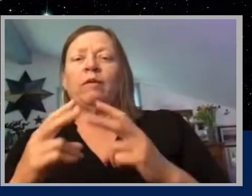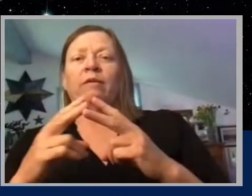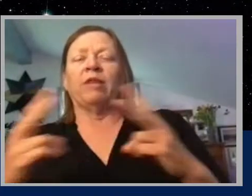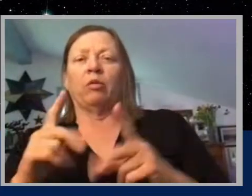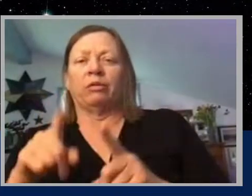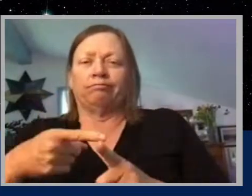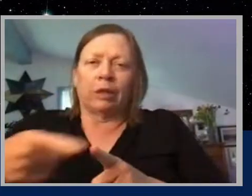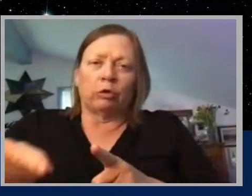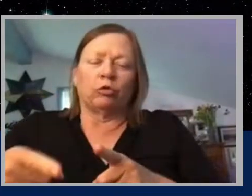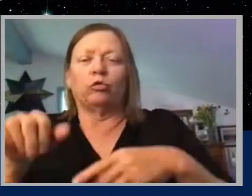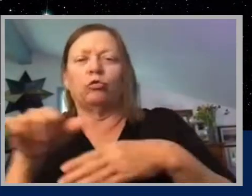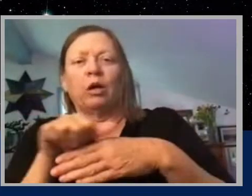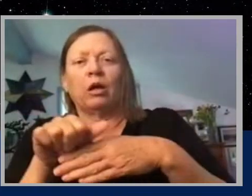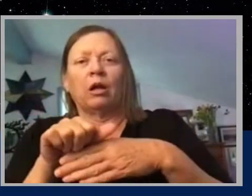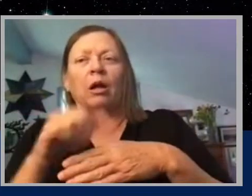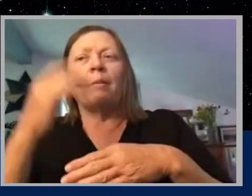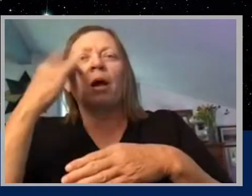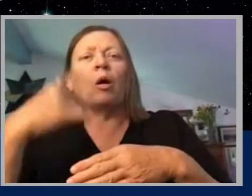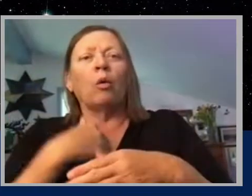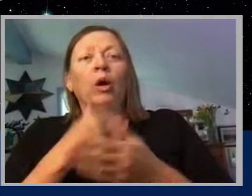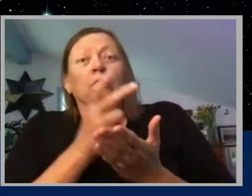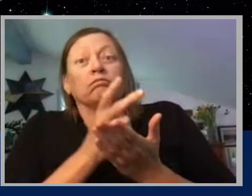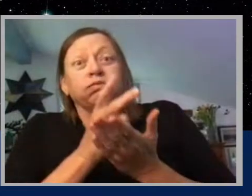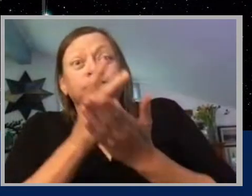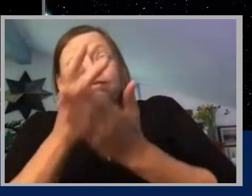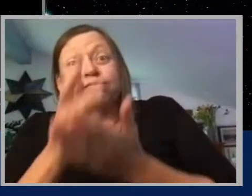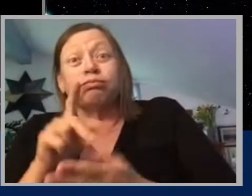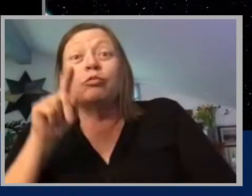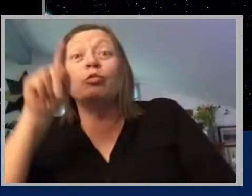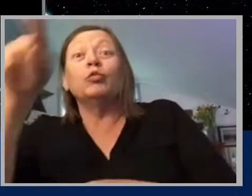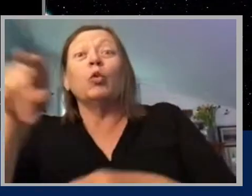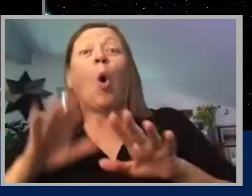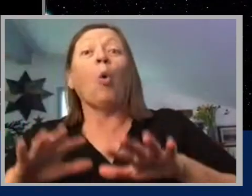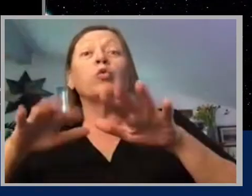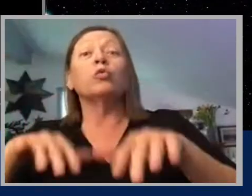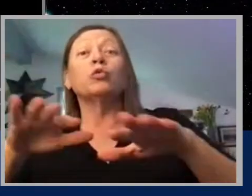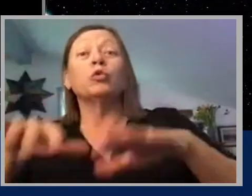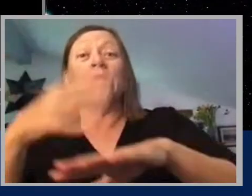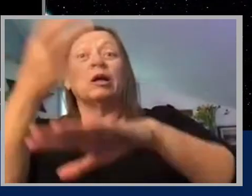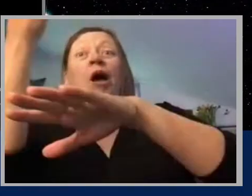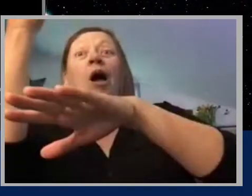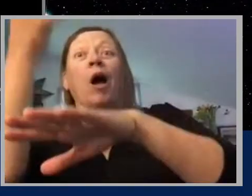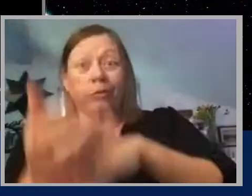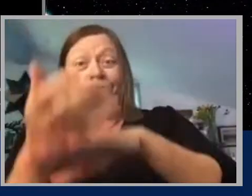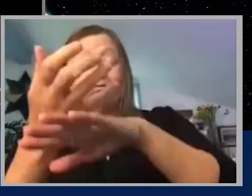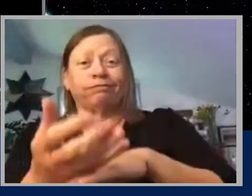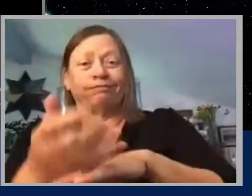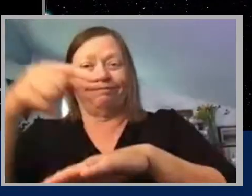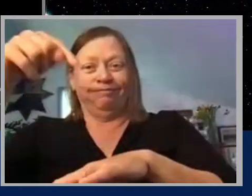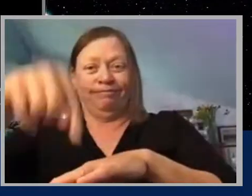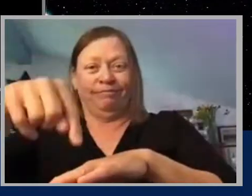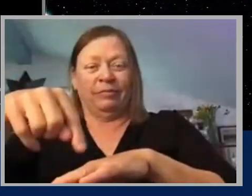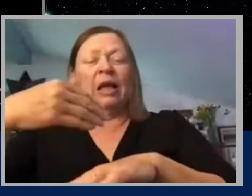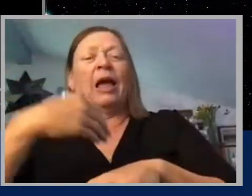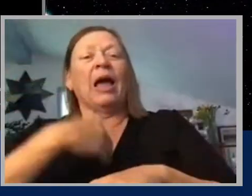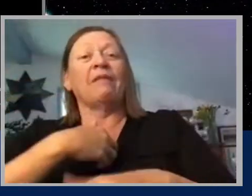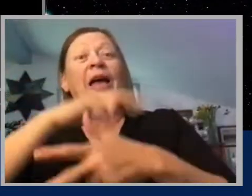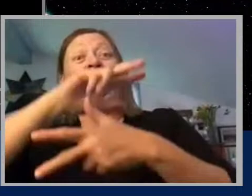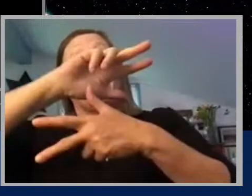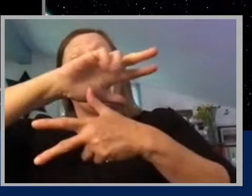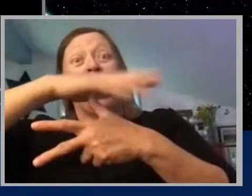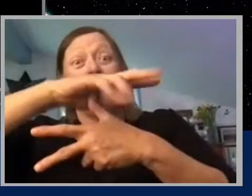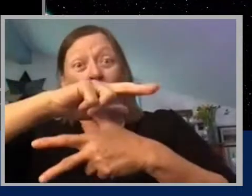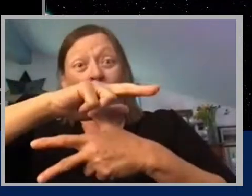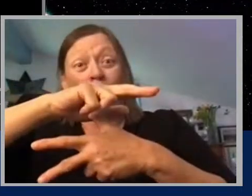recovery vessels that are out in the ocean by the splashdown sites. So we do what's called helicopter underwater egress training,